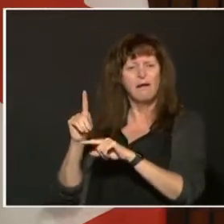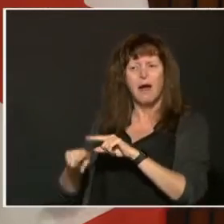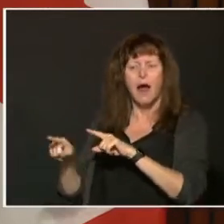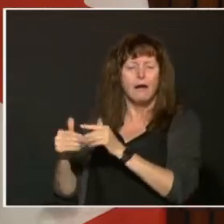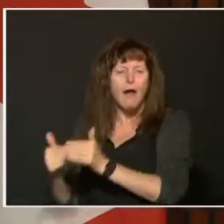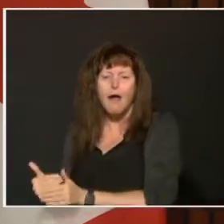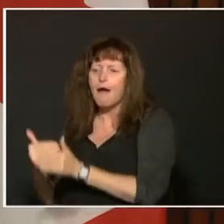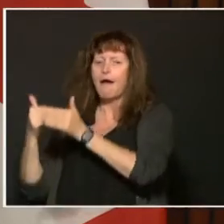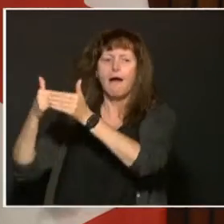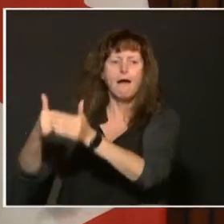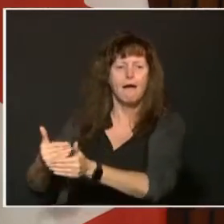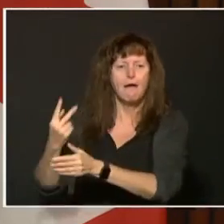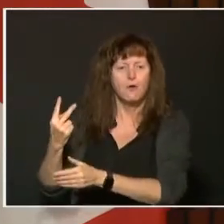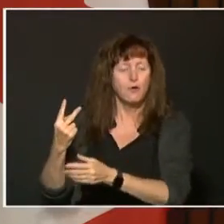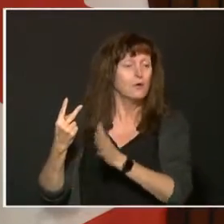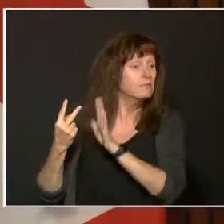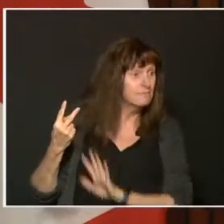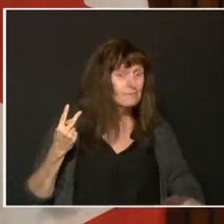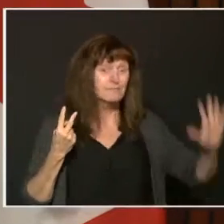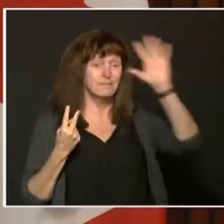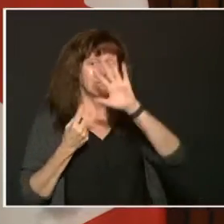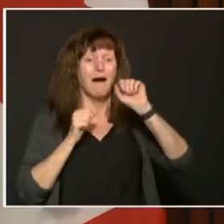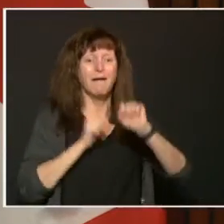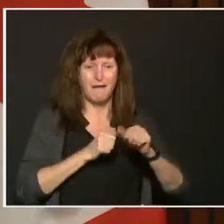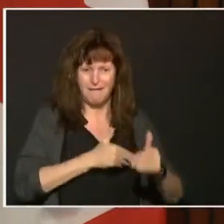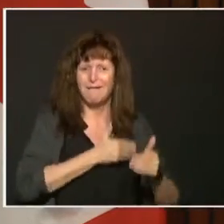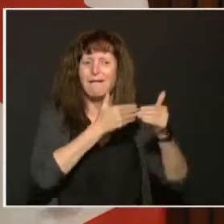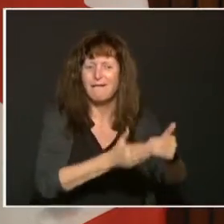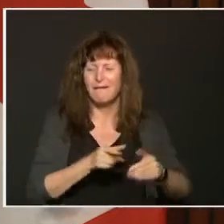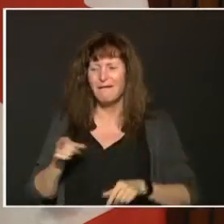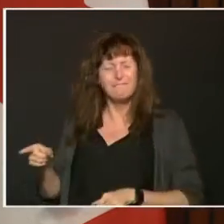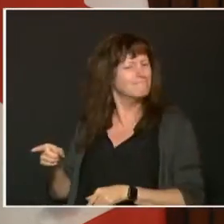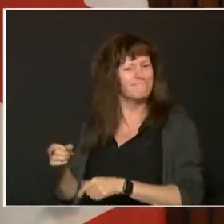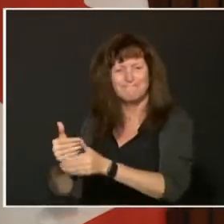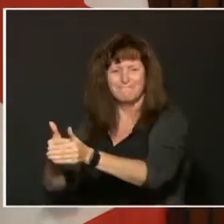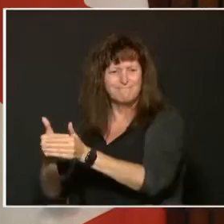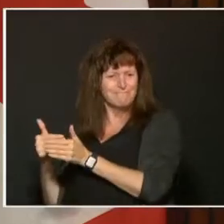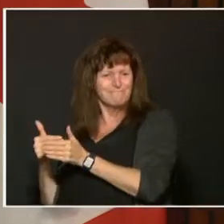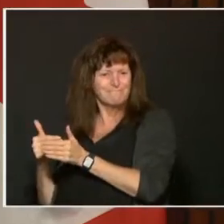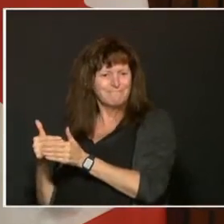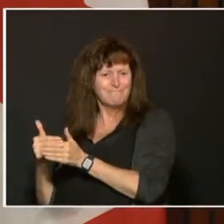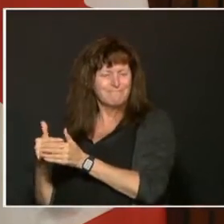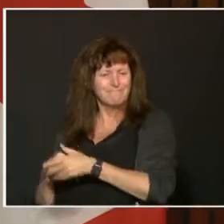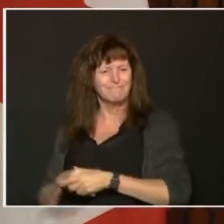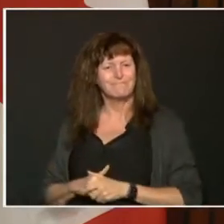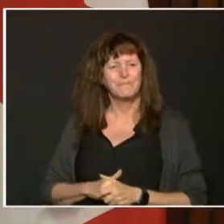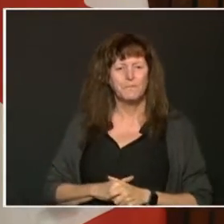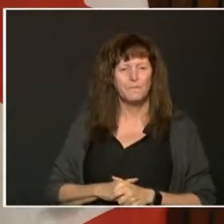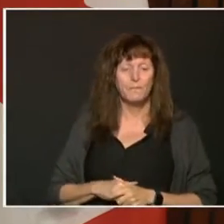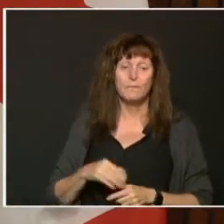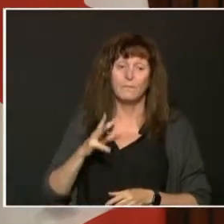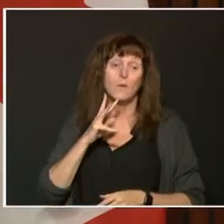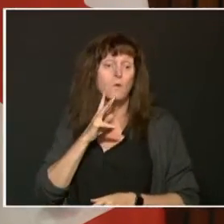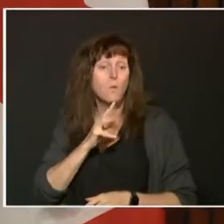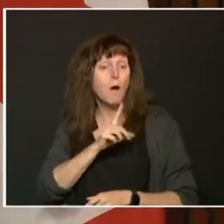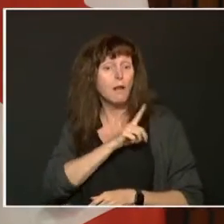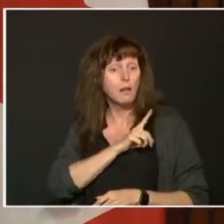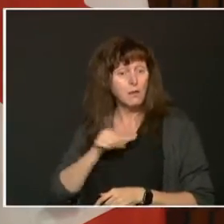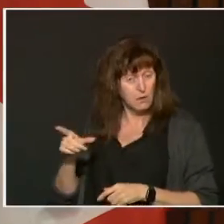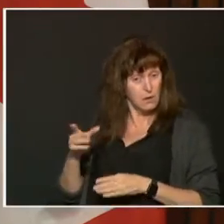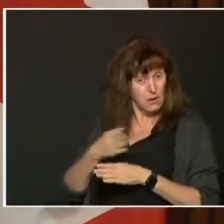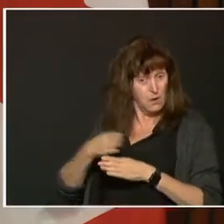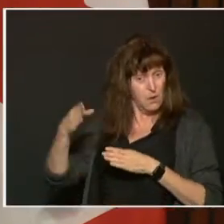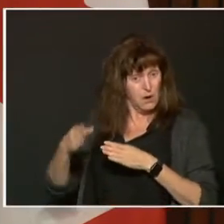the province are experiencing in Step 2. I also understand that Waterloo had a record-breaking weekend where